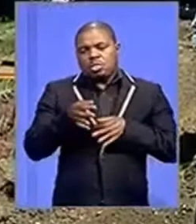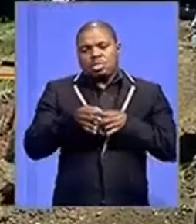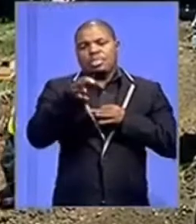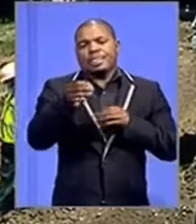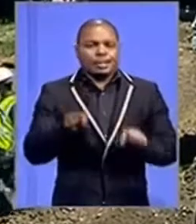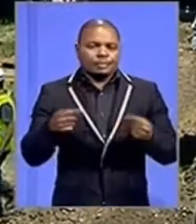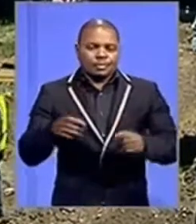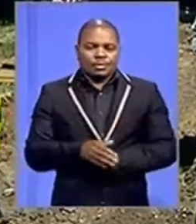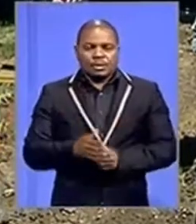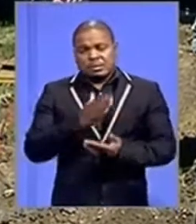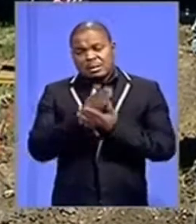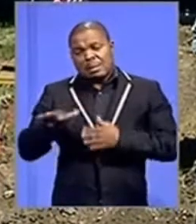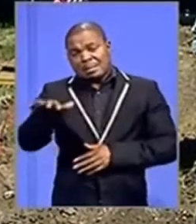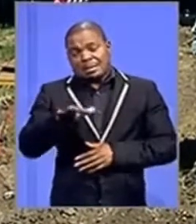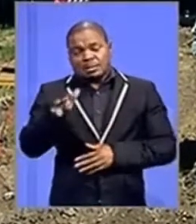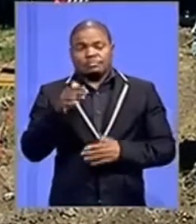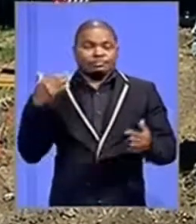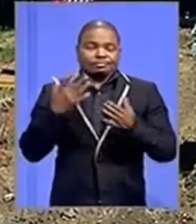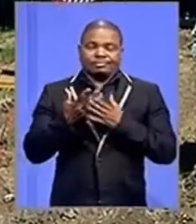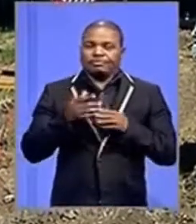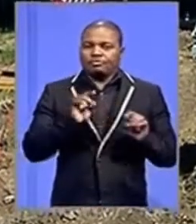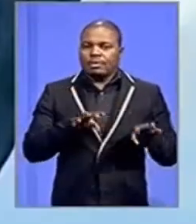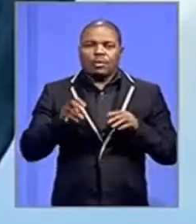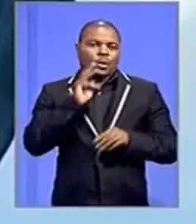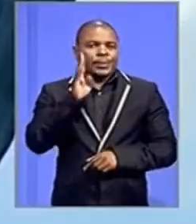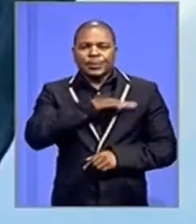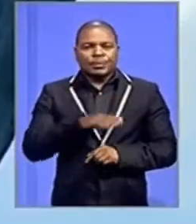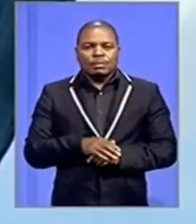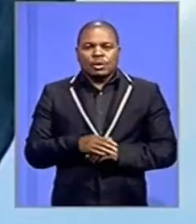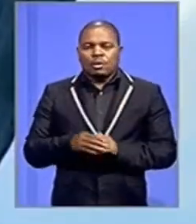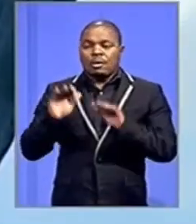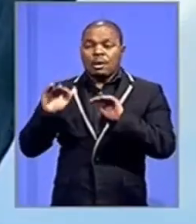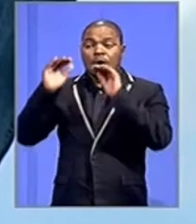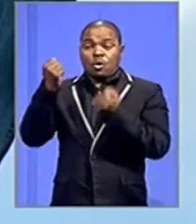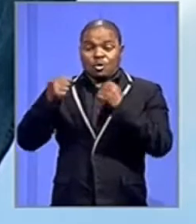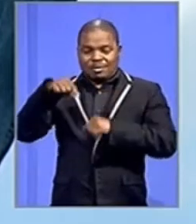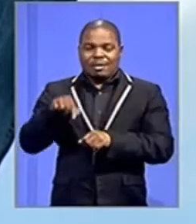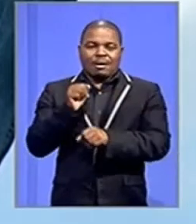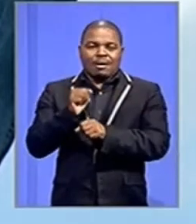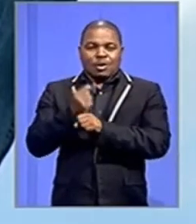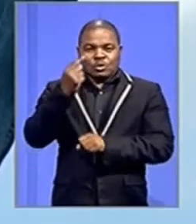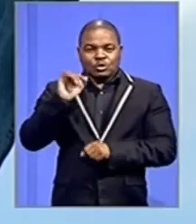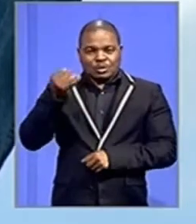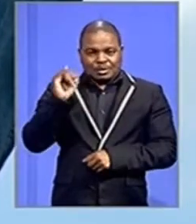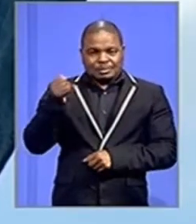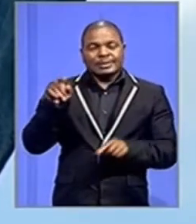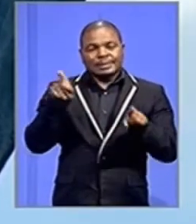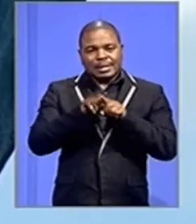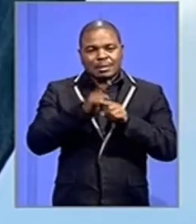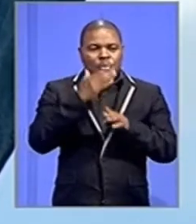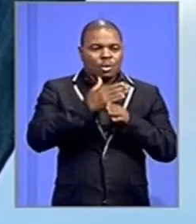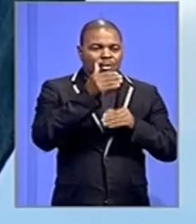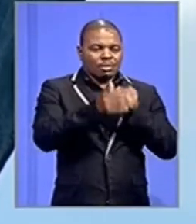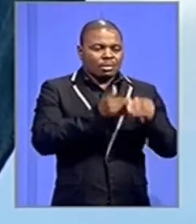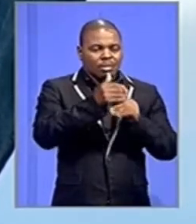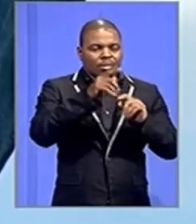leng dikgaolo dingwe di setse di itemogela manokonoko a le kgotlatshekelo kgolo mono Johannesburg e ne a tshwanela ke go emisa tsamaiso ya yona